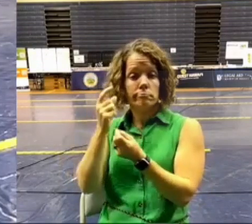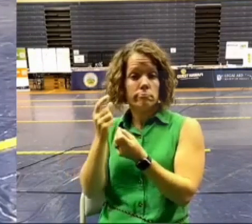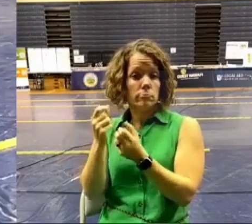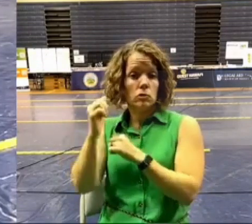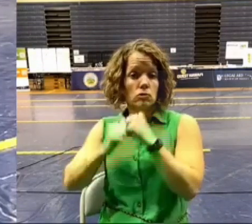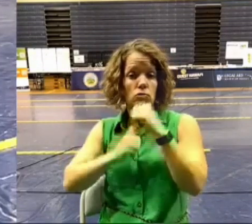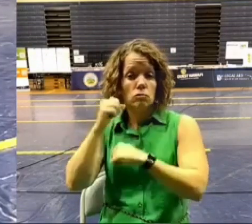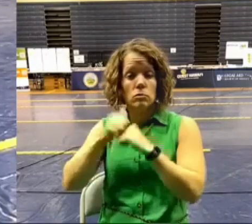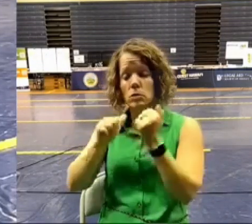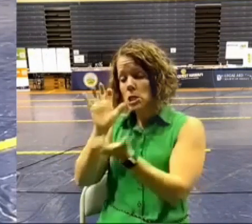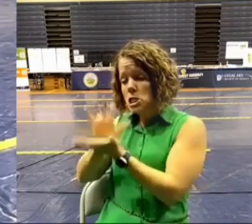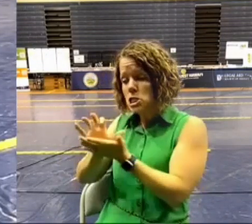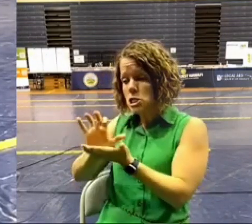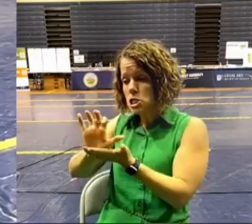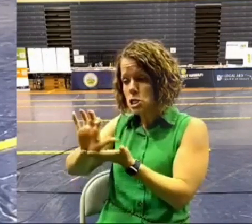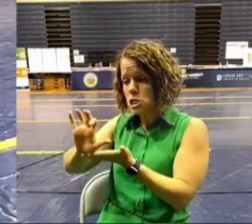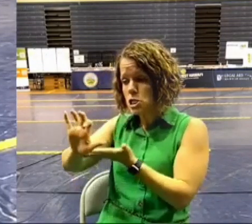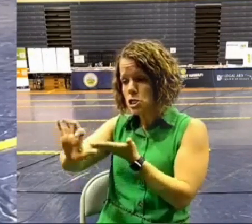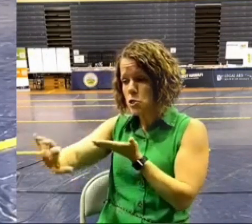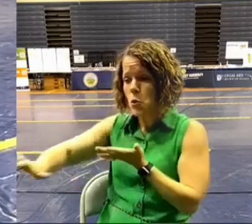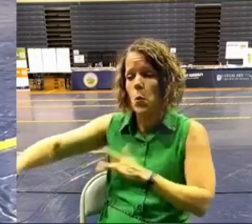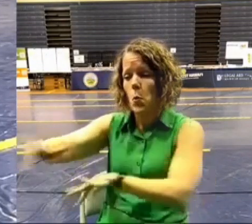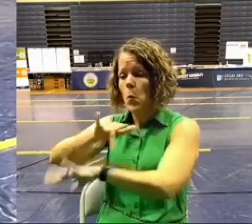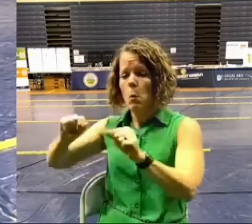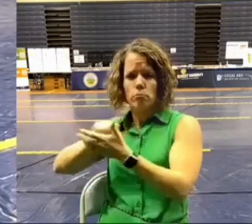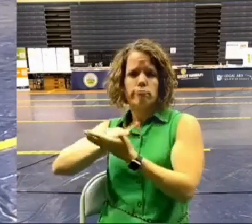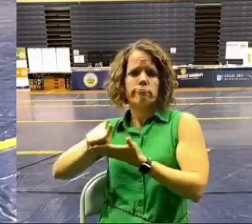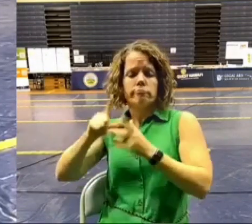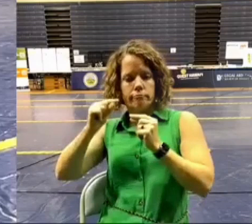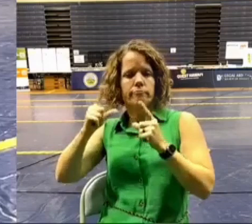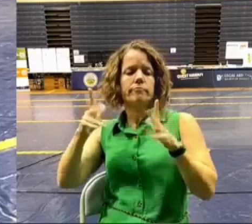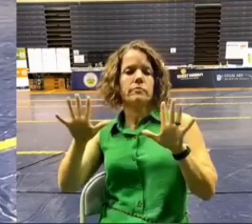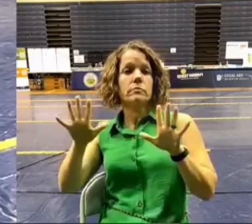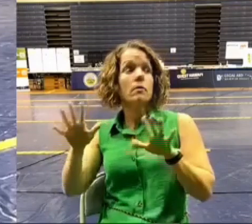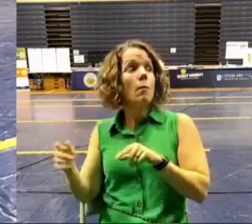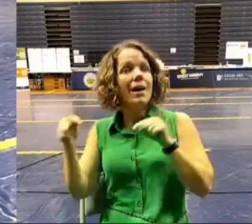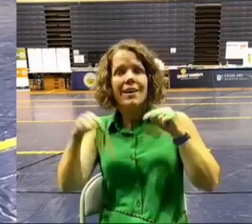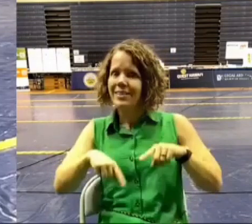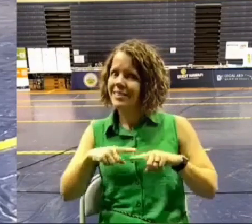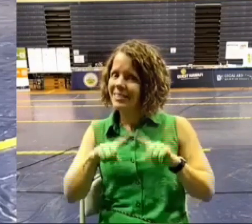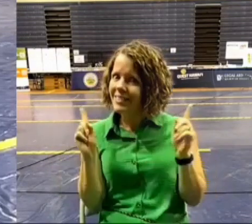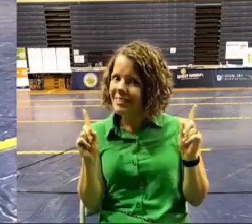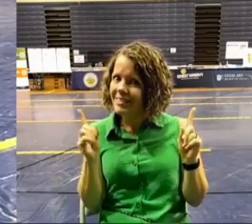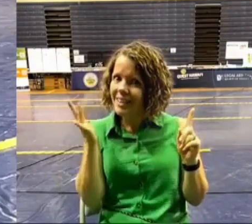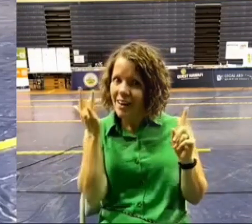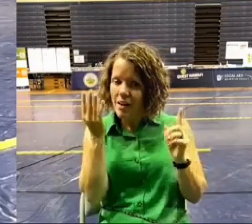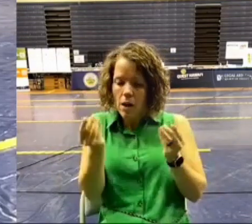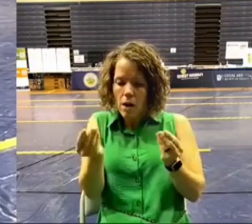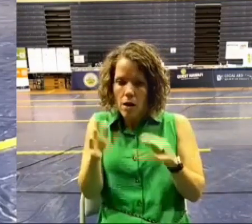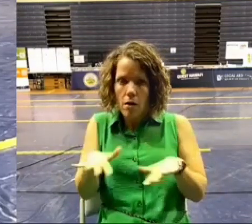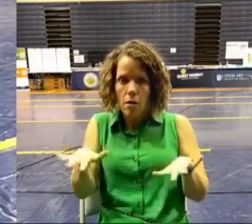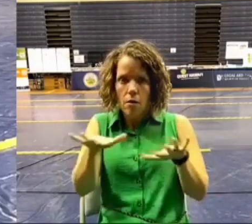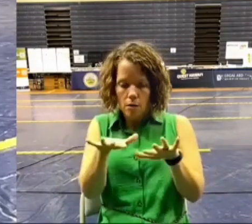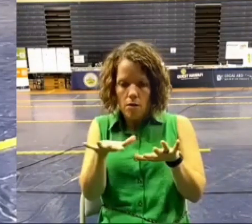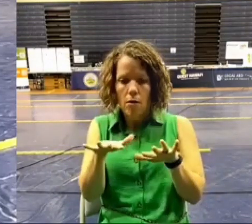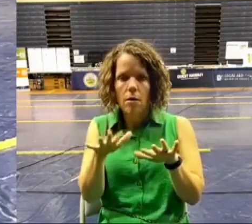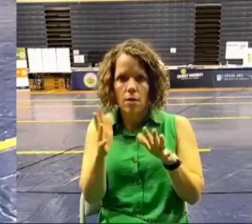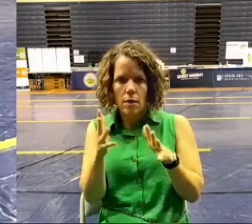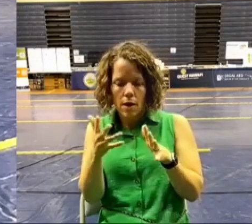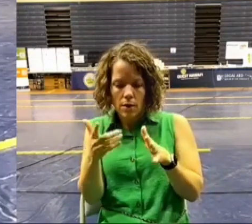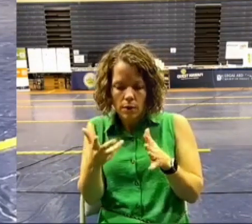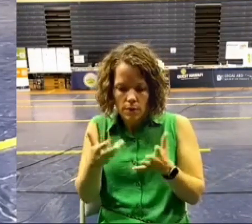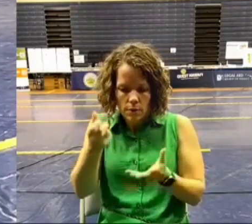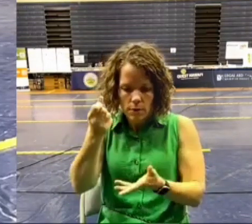The reason it's taking long is they're going through each lot one by one. You guys see it yourselves, in some cases by hand, with